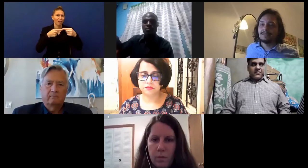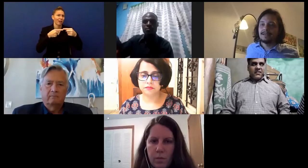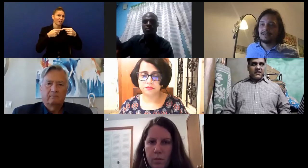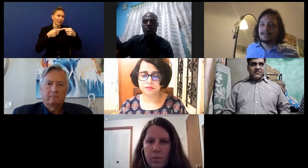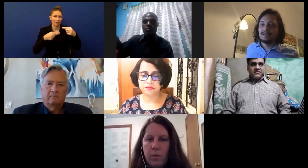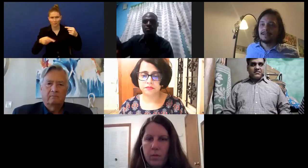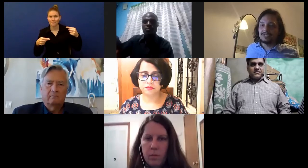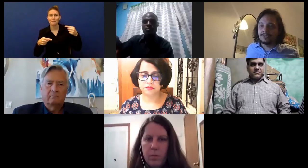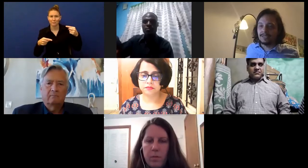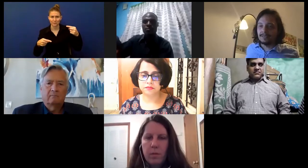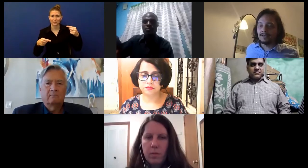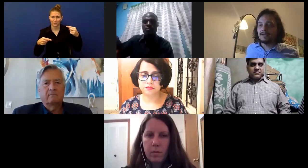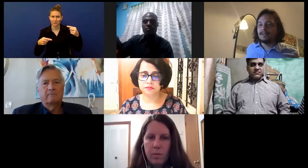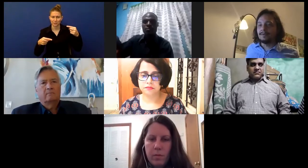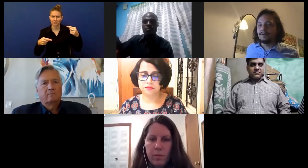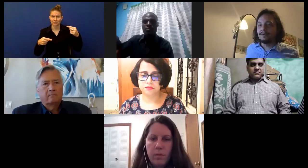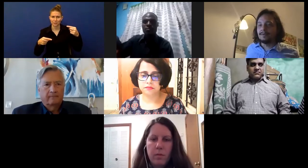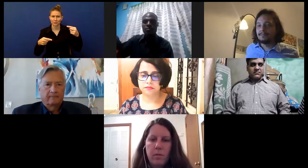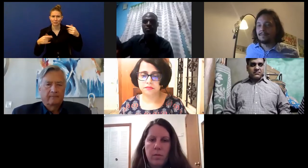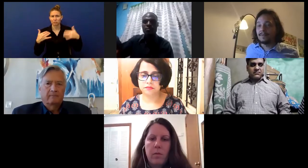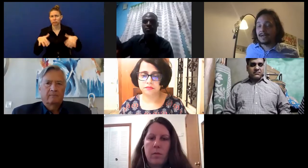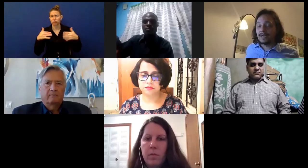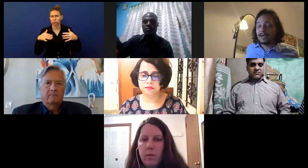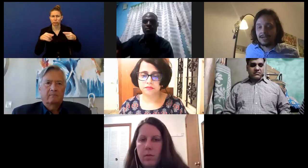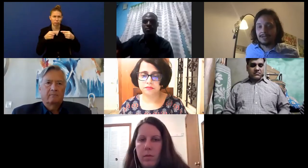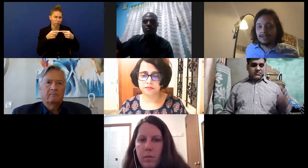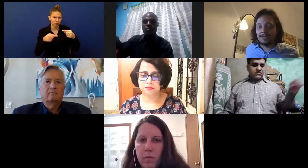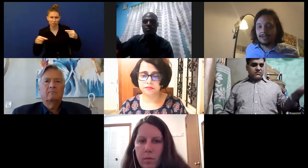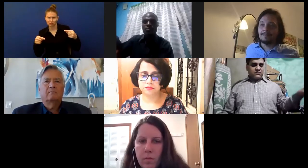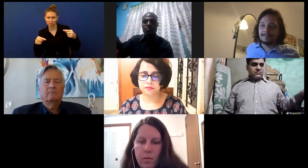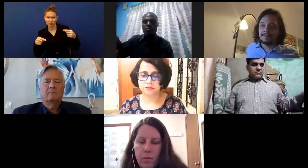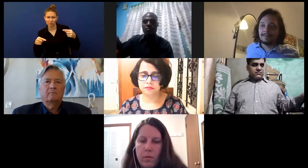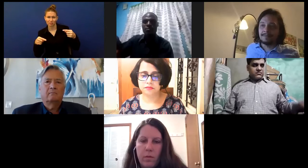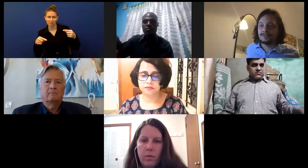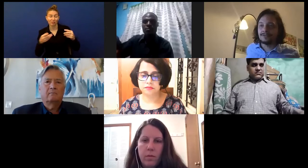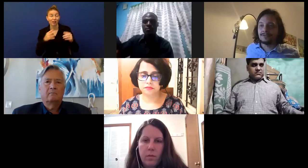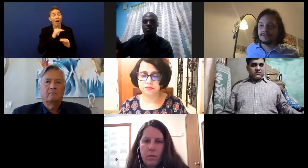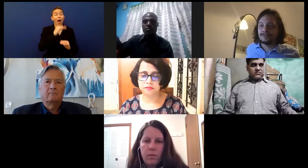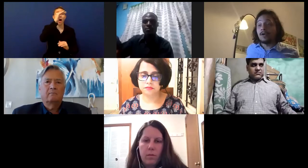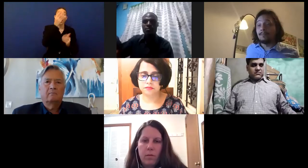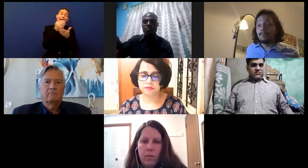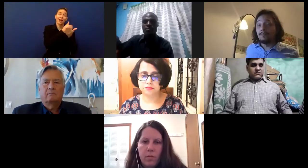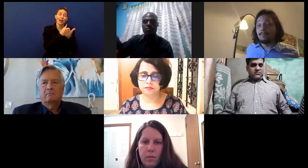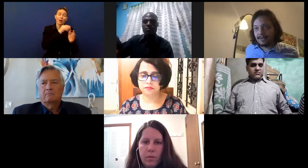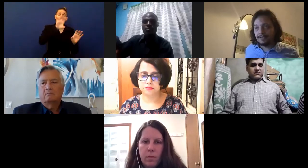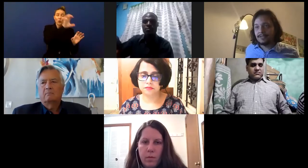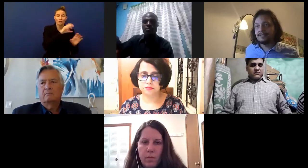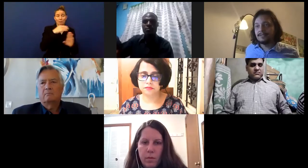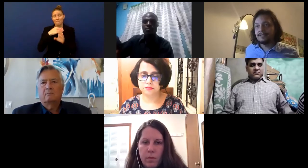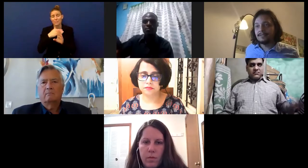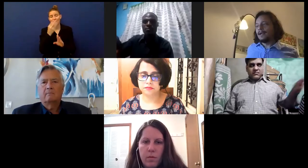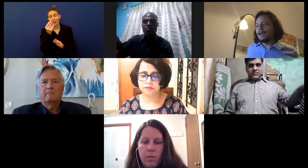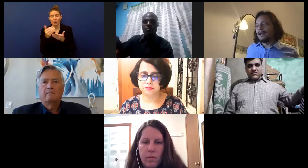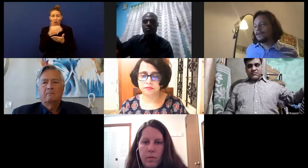exists between the high-income countries and middle-income countries compared to other